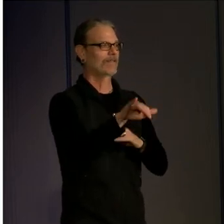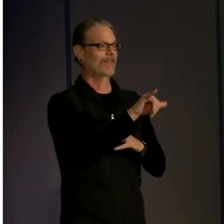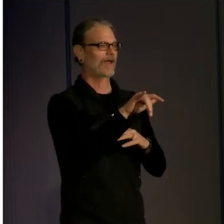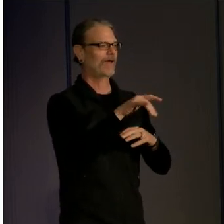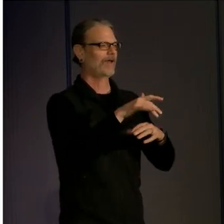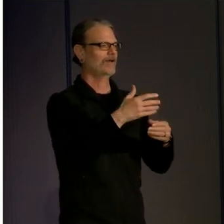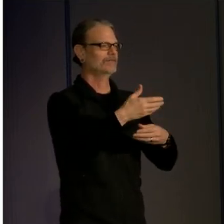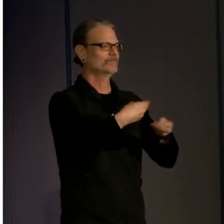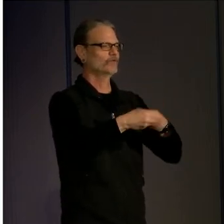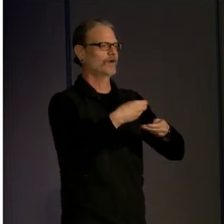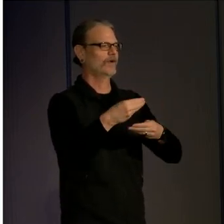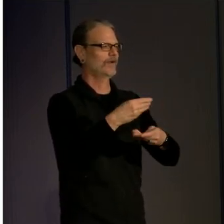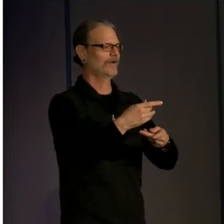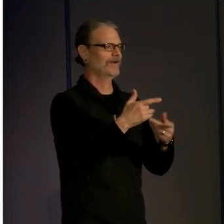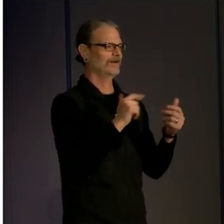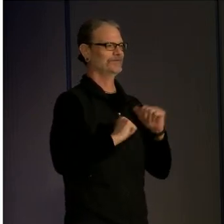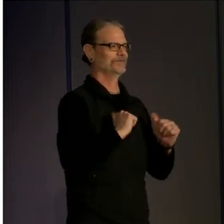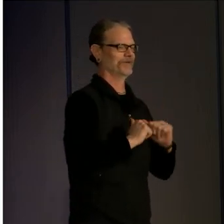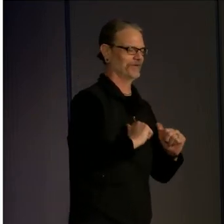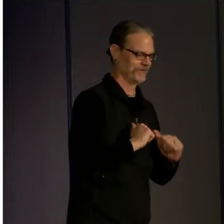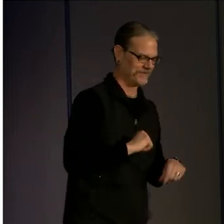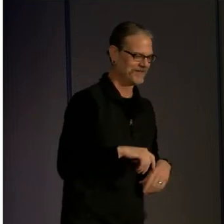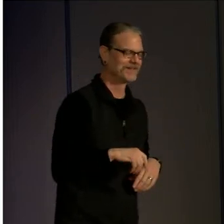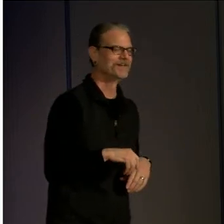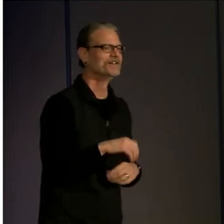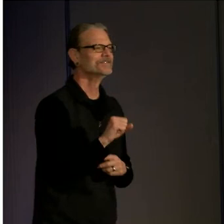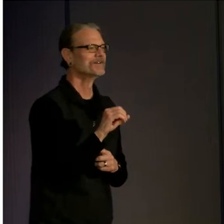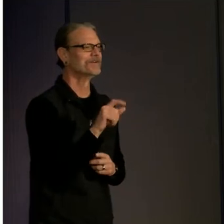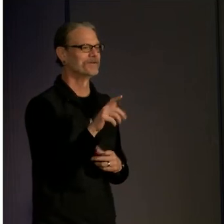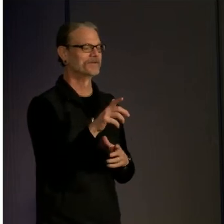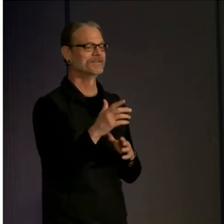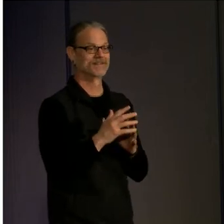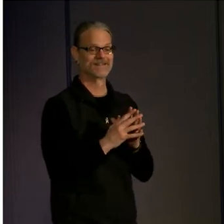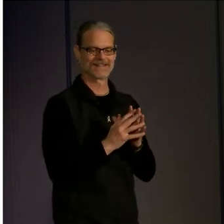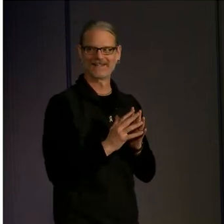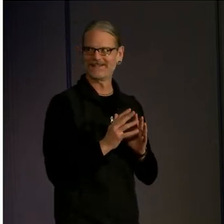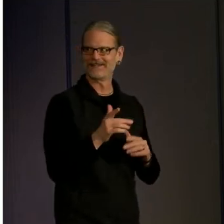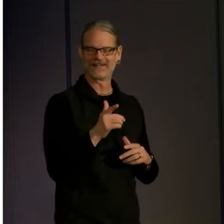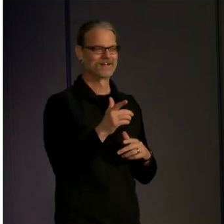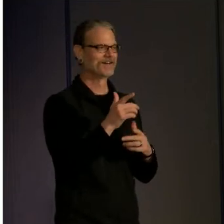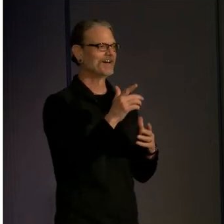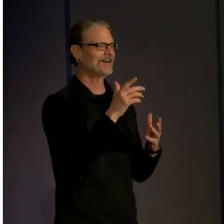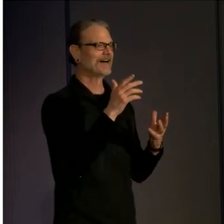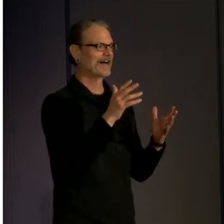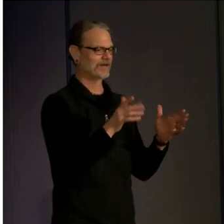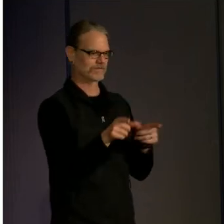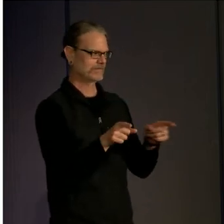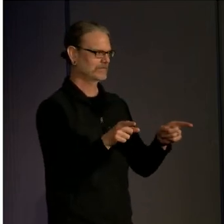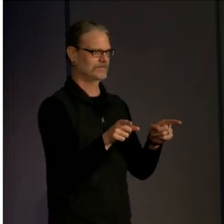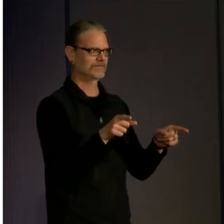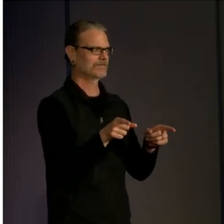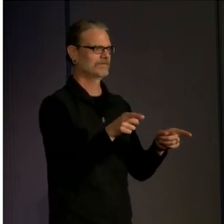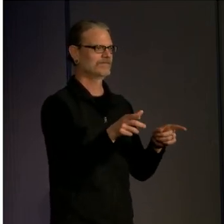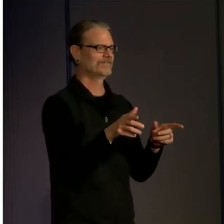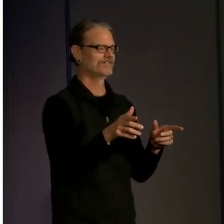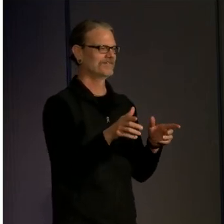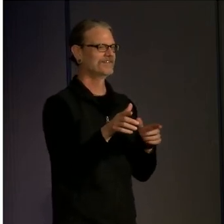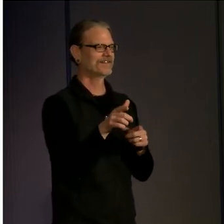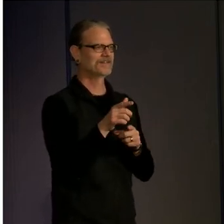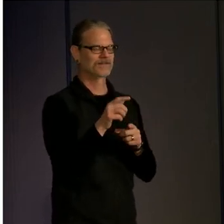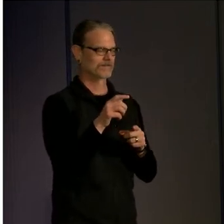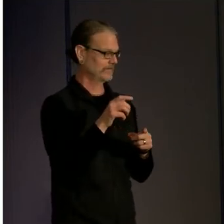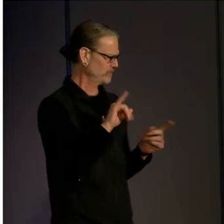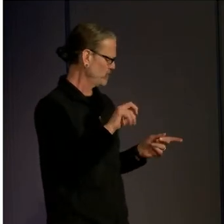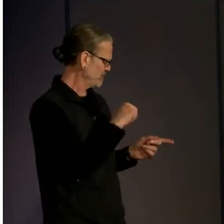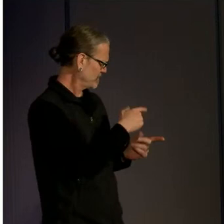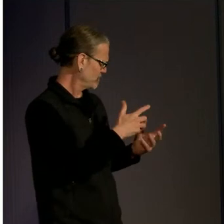California, but my family's from the South. That's why I see pecan and pecan. I never know which one to go for. Jennison, do you want